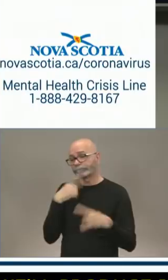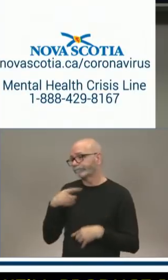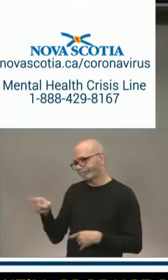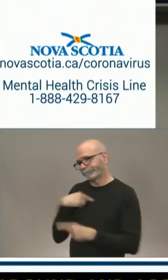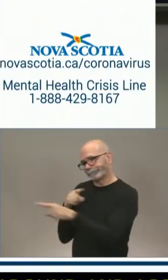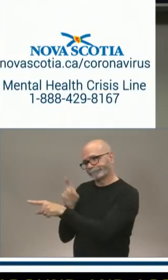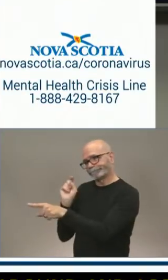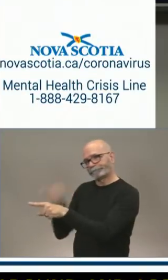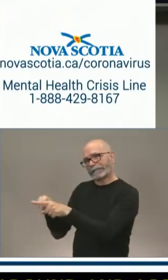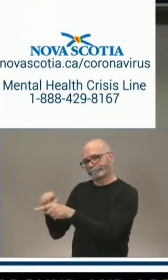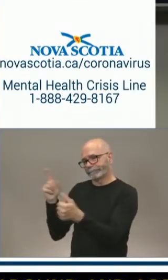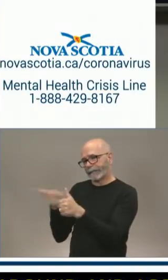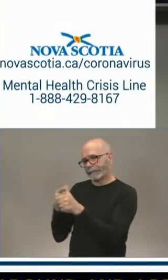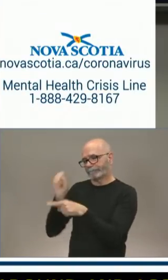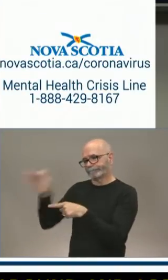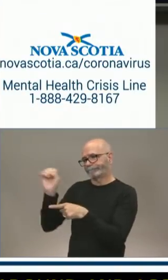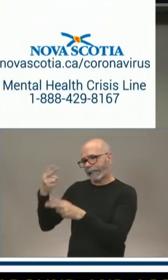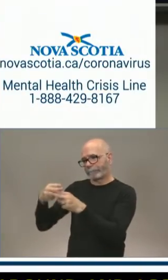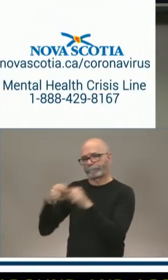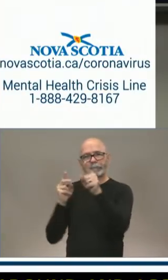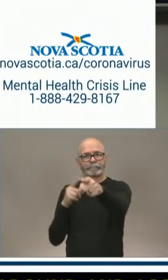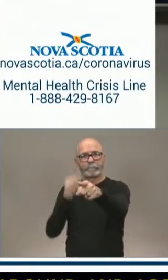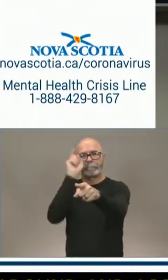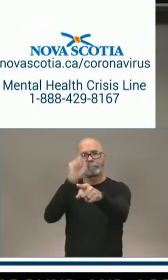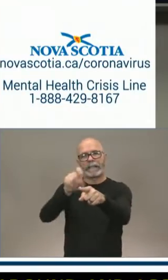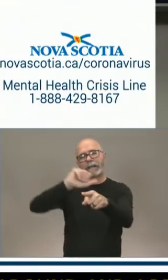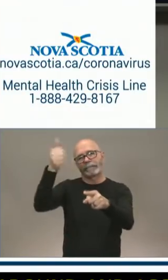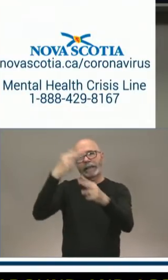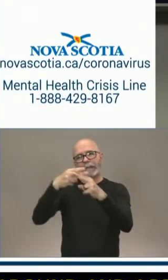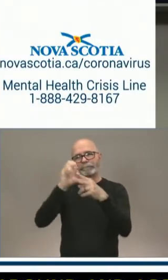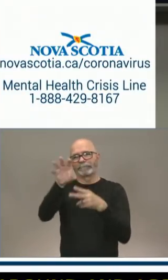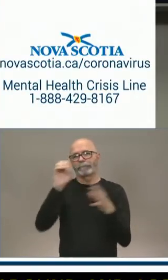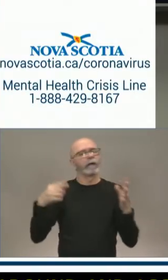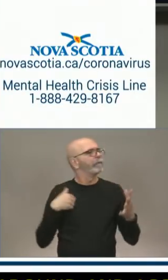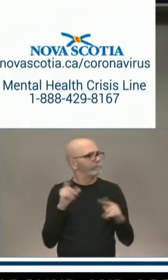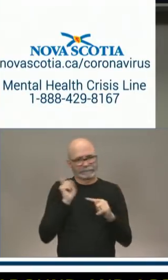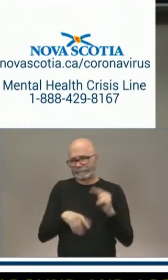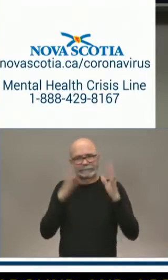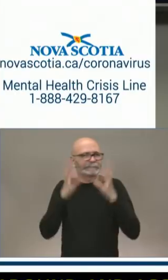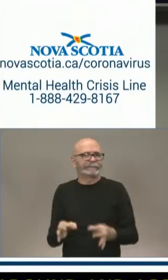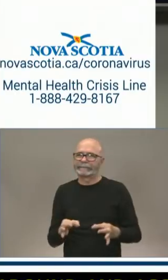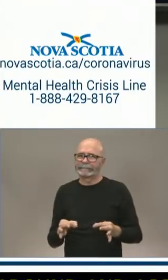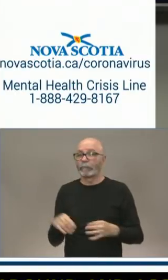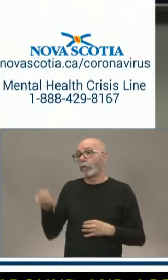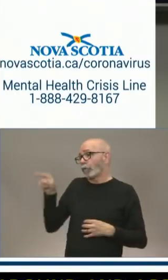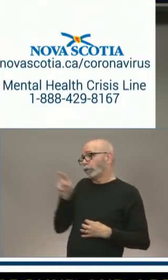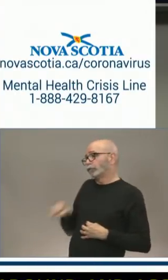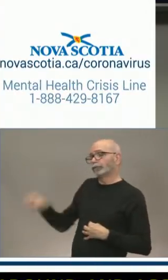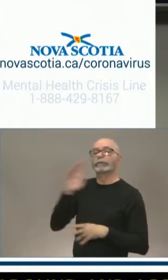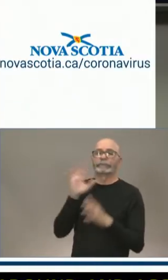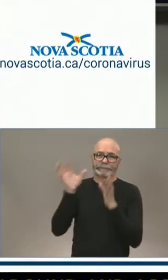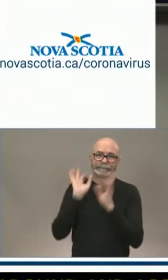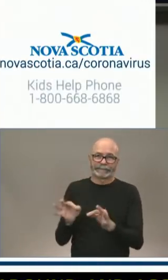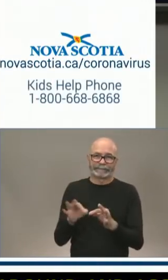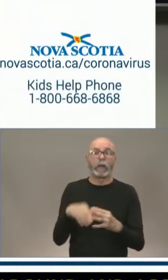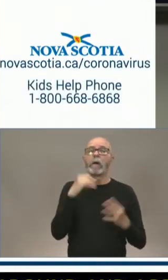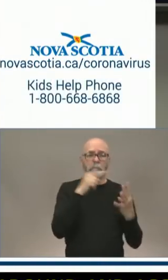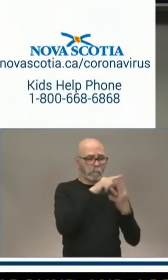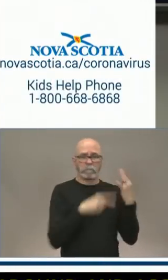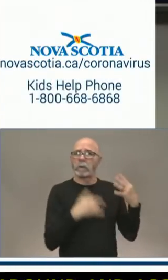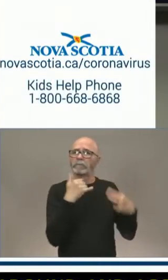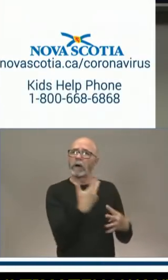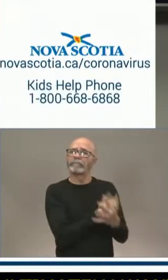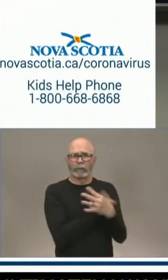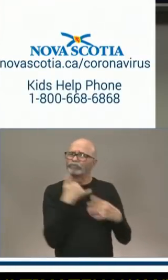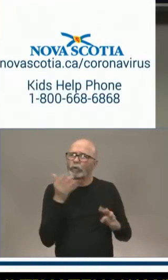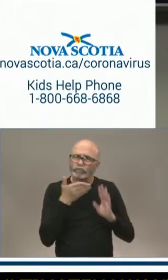the mRNA versus the AstraZeneca products. They're both types of vaccines are effective, but